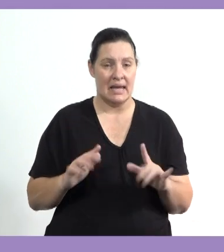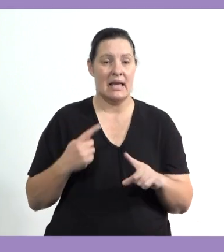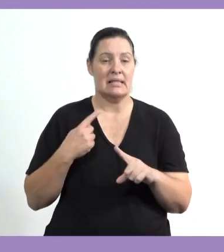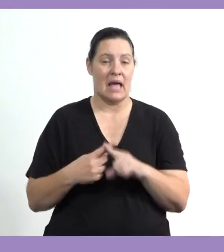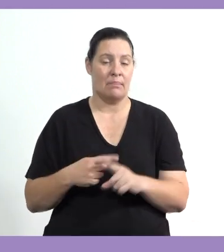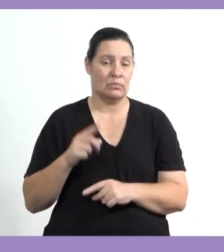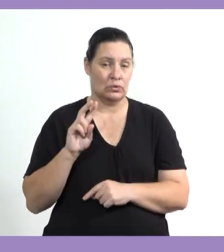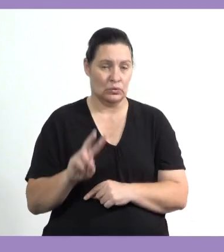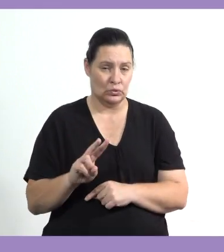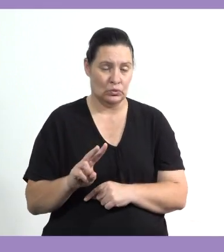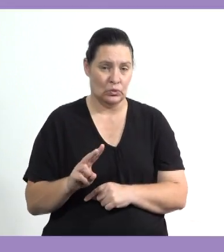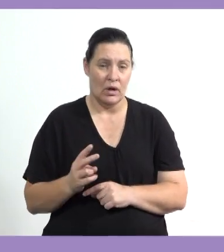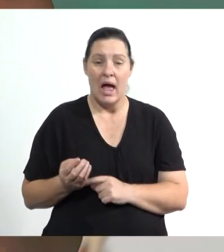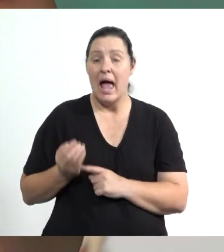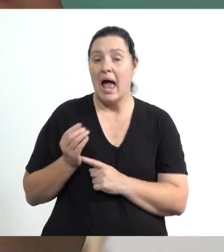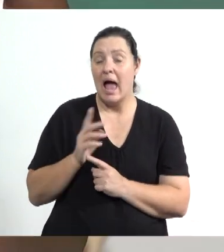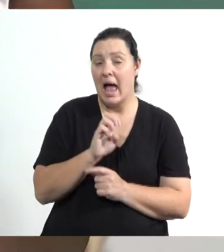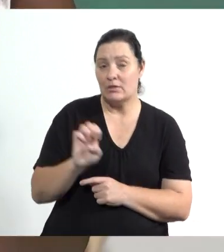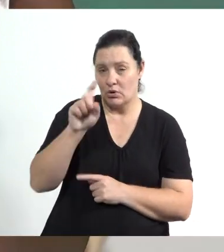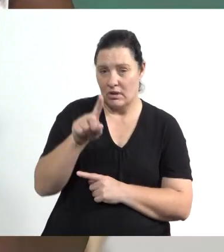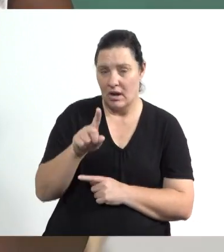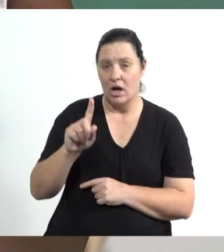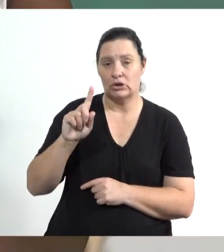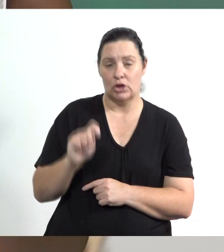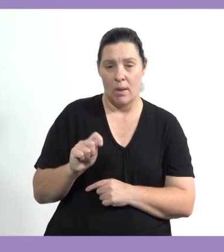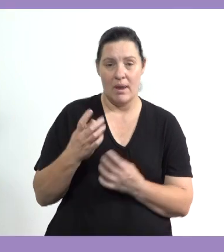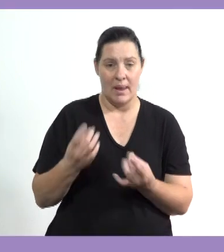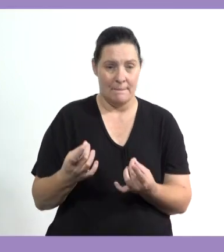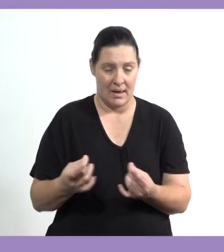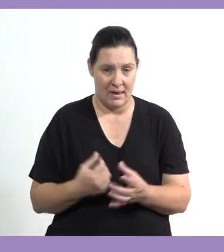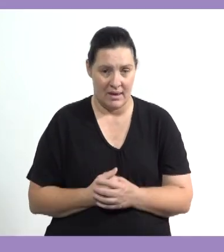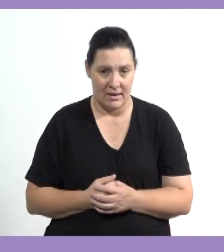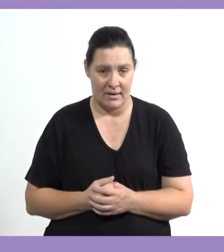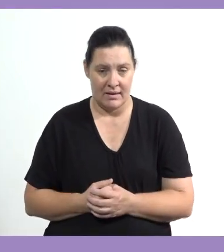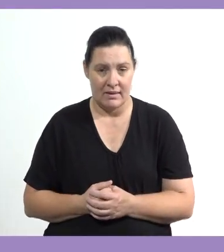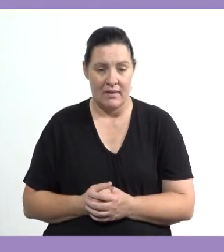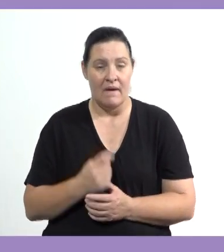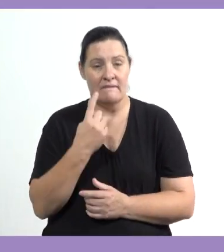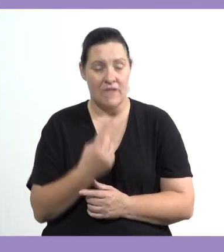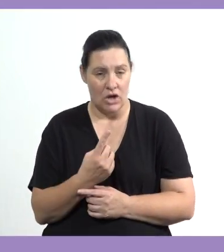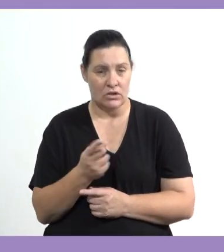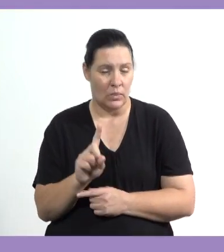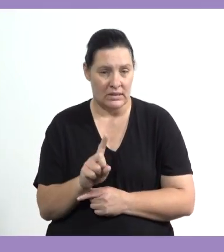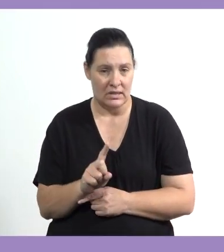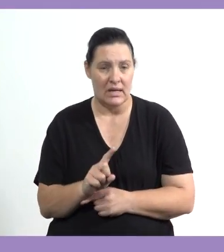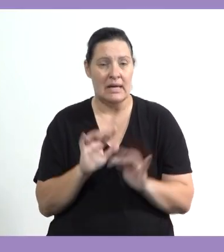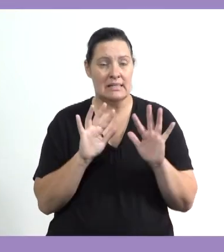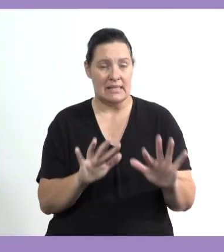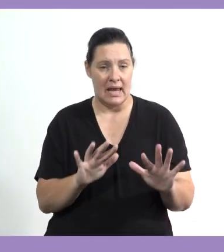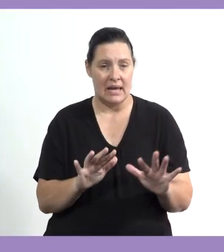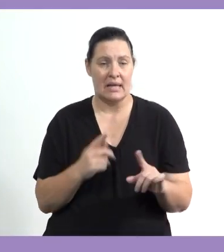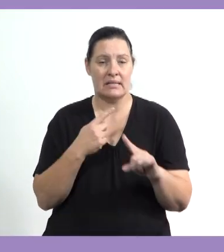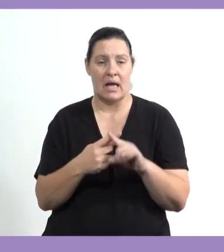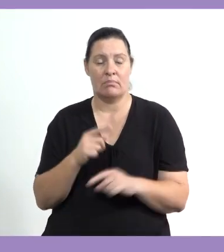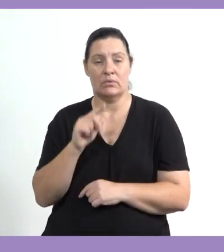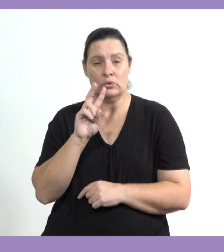multiplied by 2, and as an exponent, it's going to be the term number. So the first one is going to be 10 multiplied